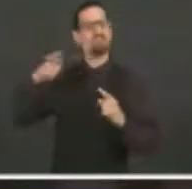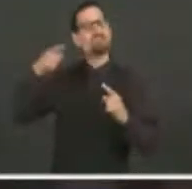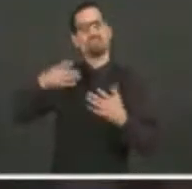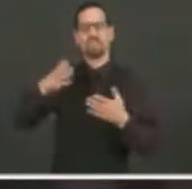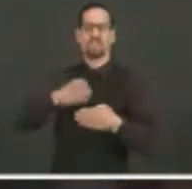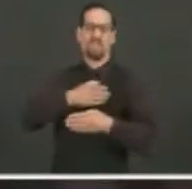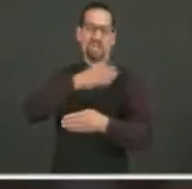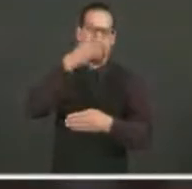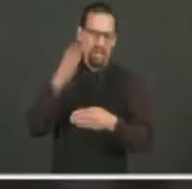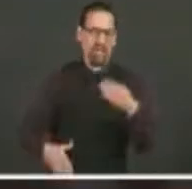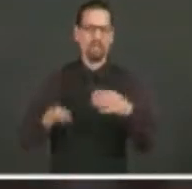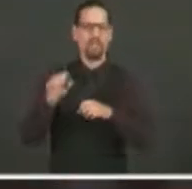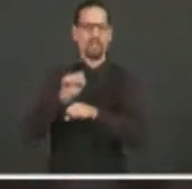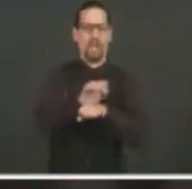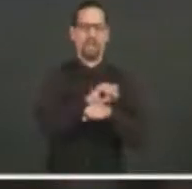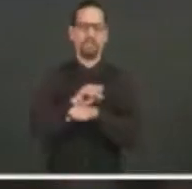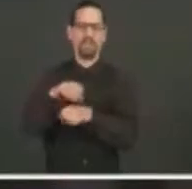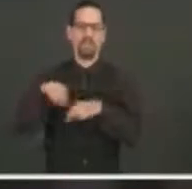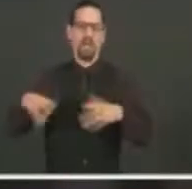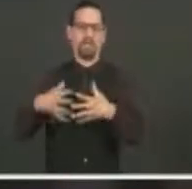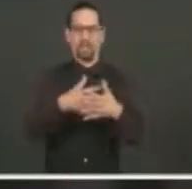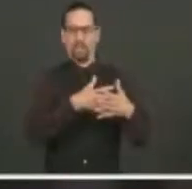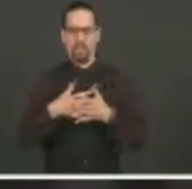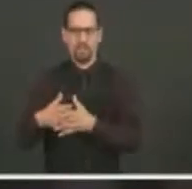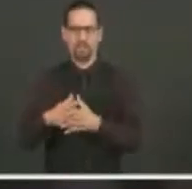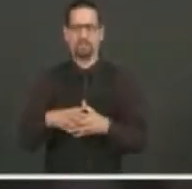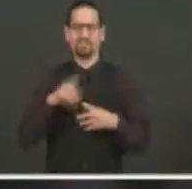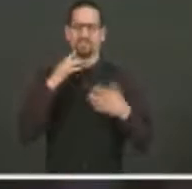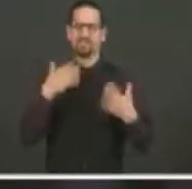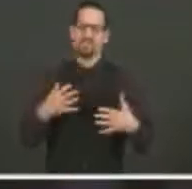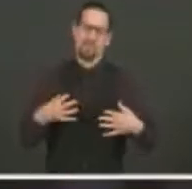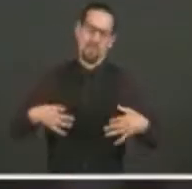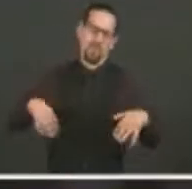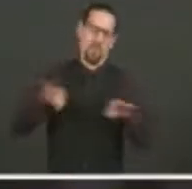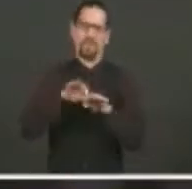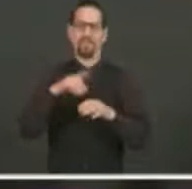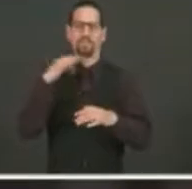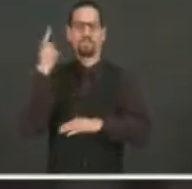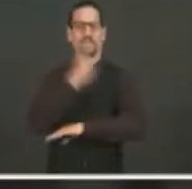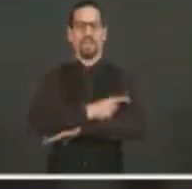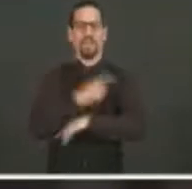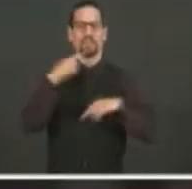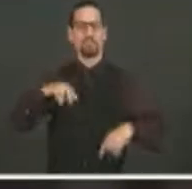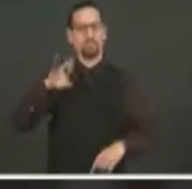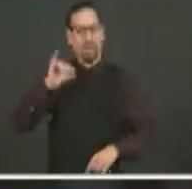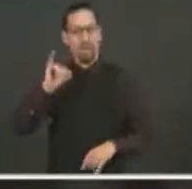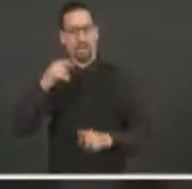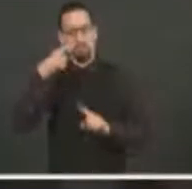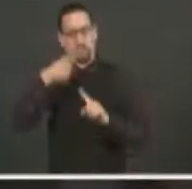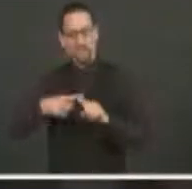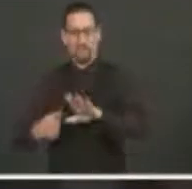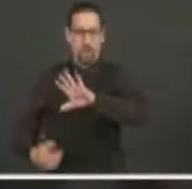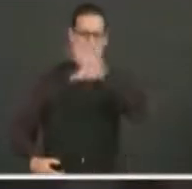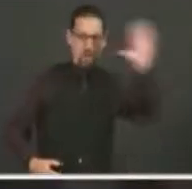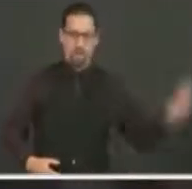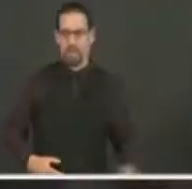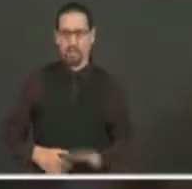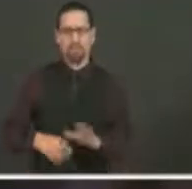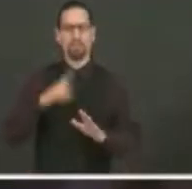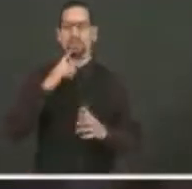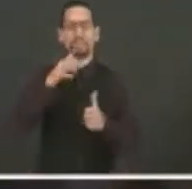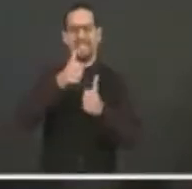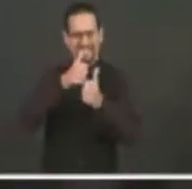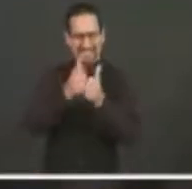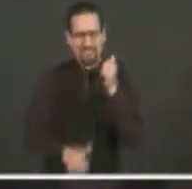truly important day for people throughout Rhode Island and throughout the country of every race and ethnicity. So I